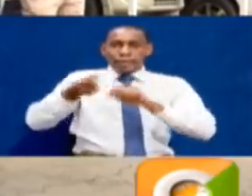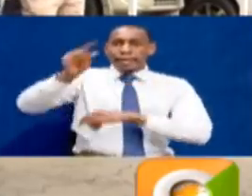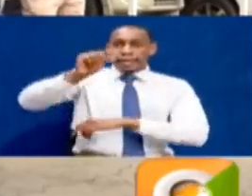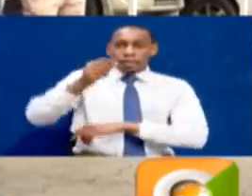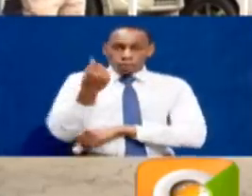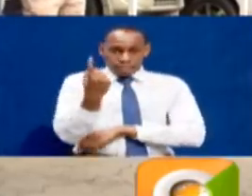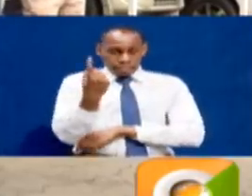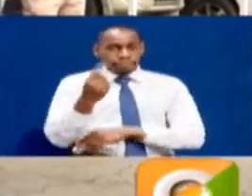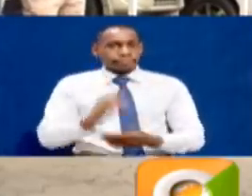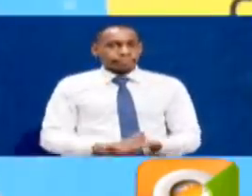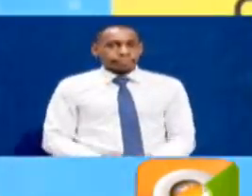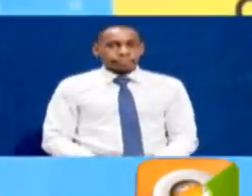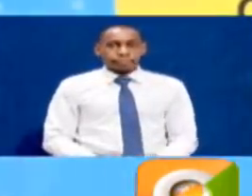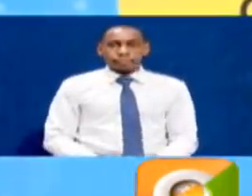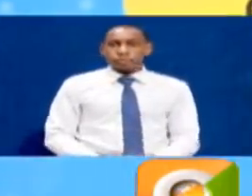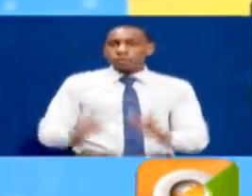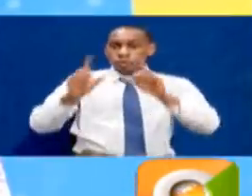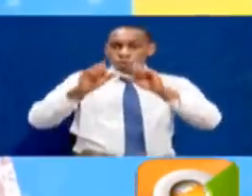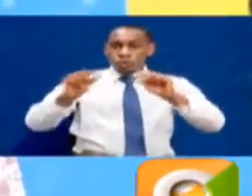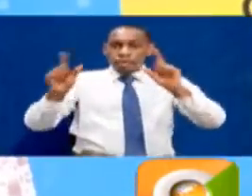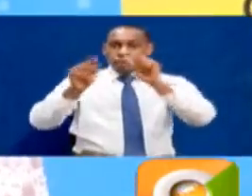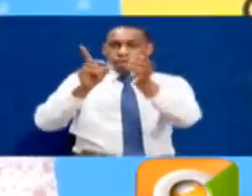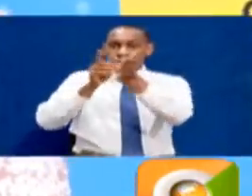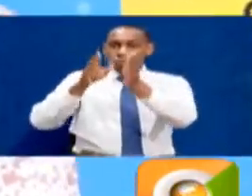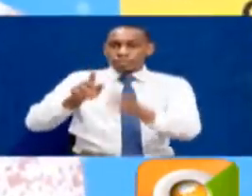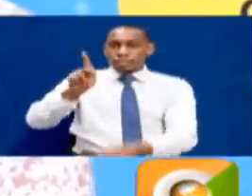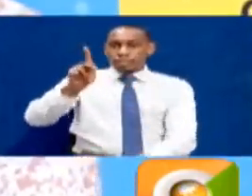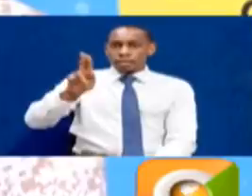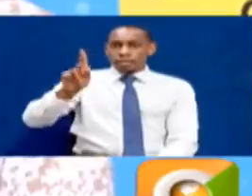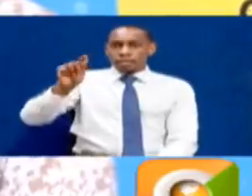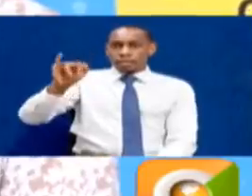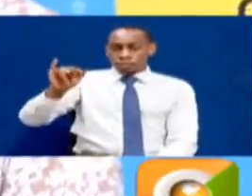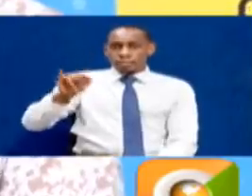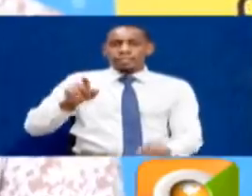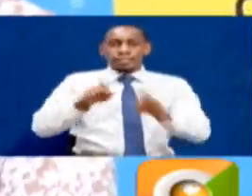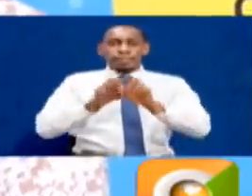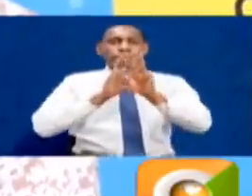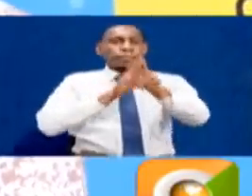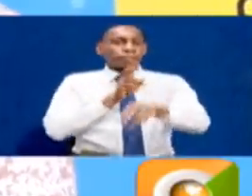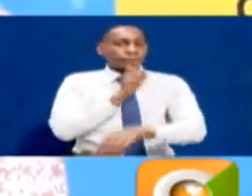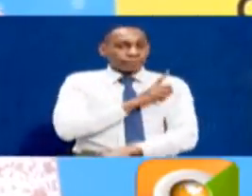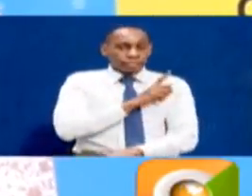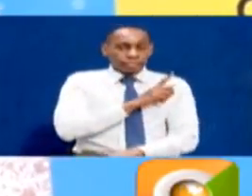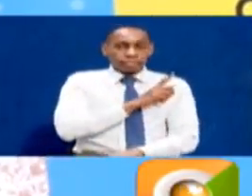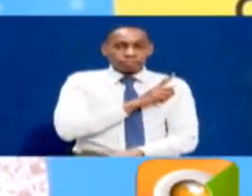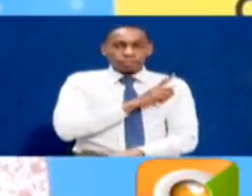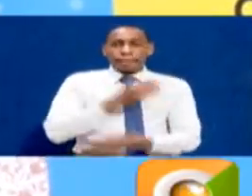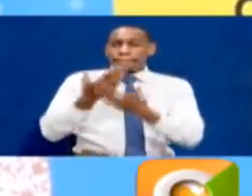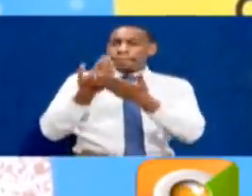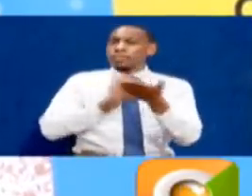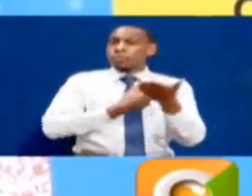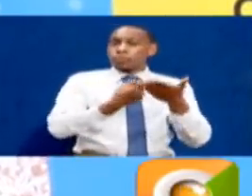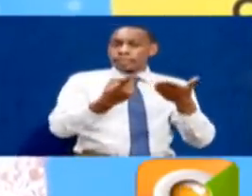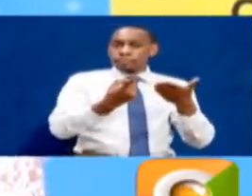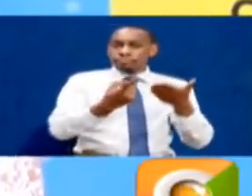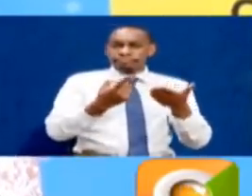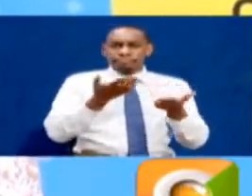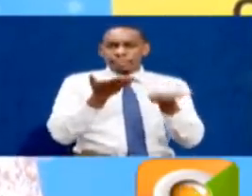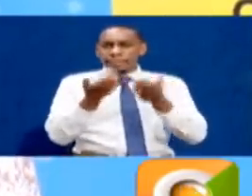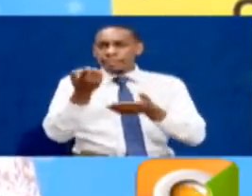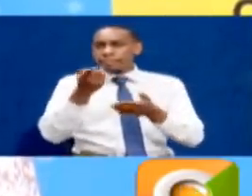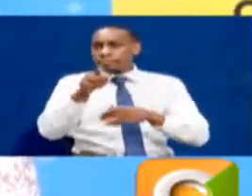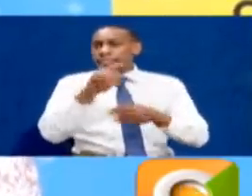is, as Dr. Kuti has alluded, and as we reported last week, I think this